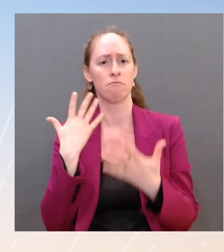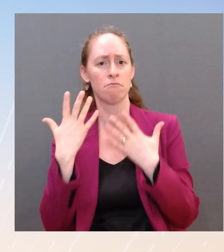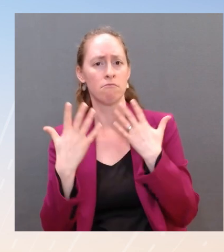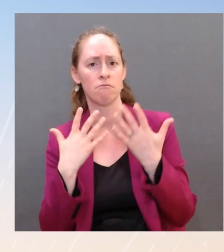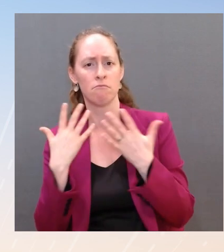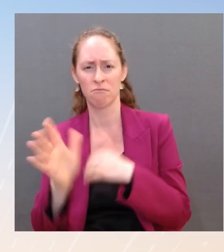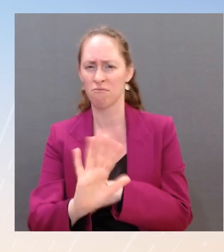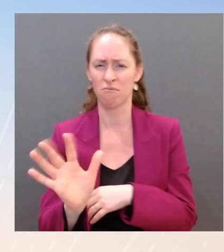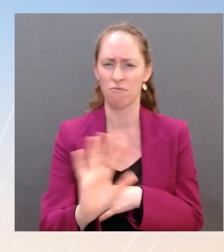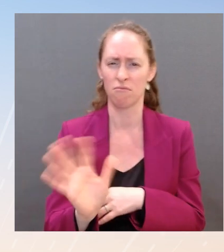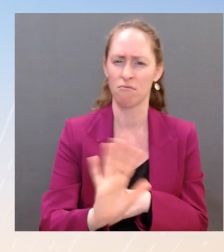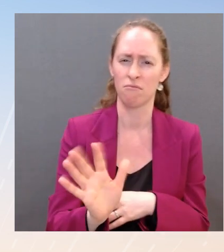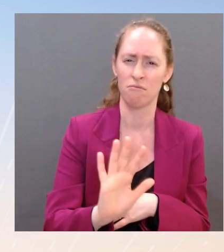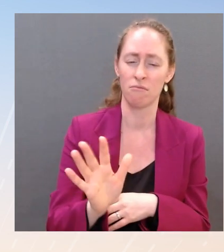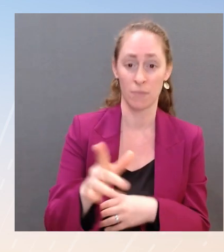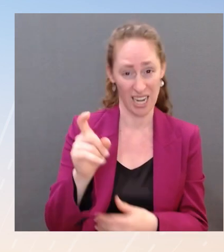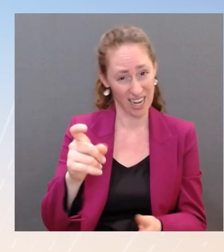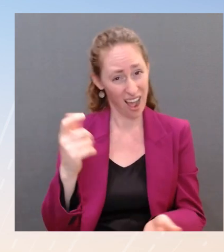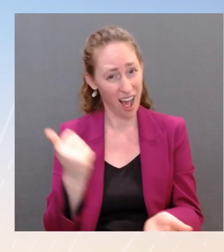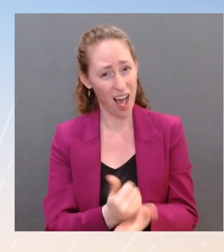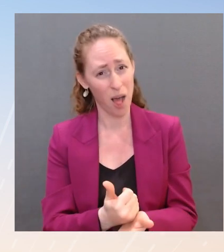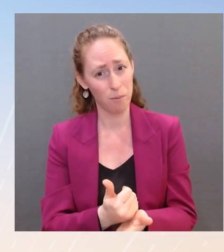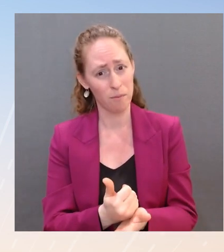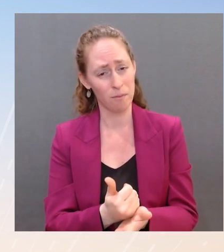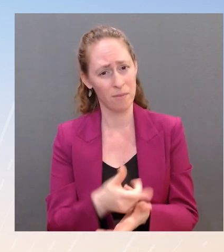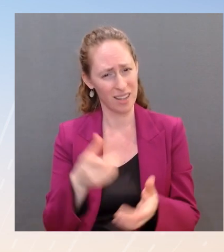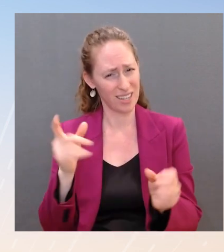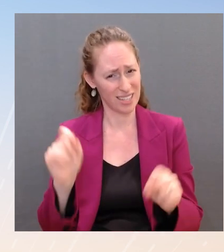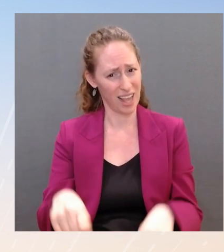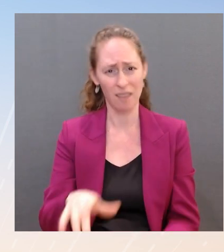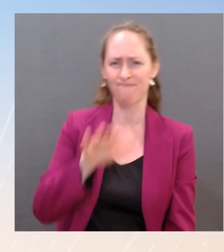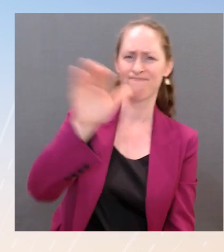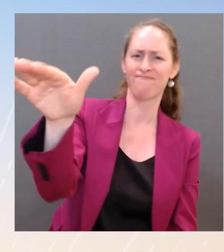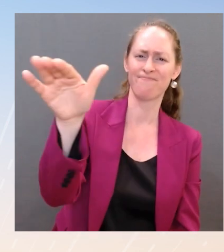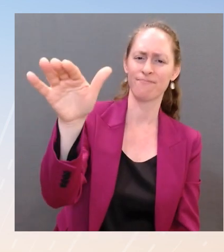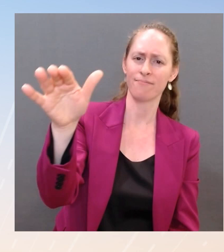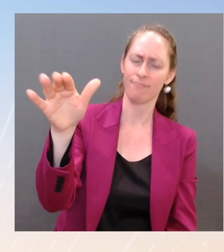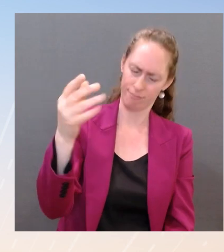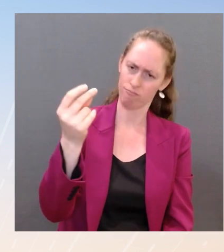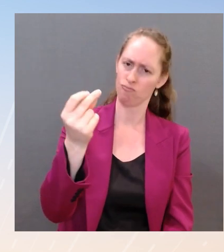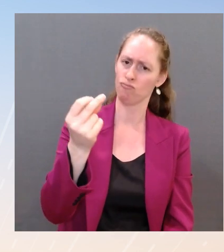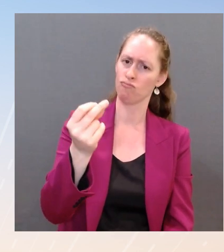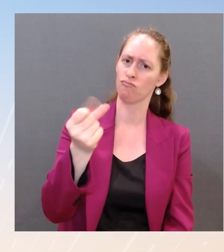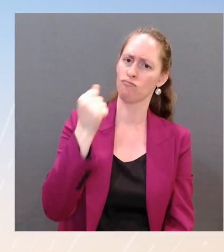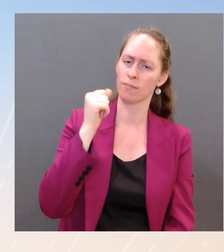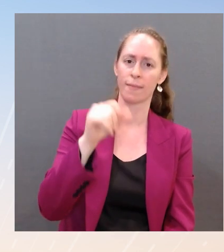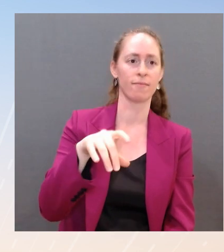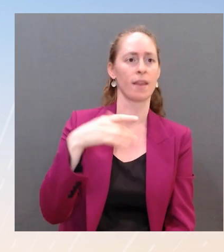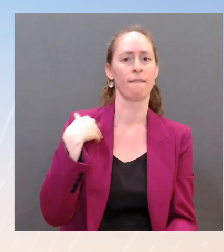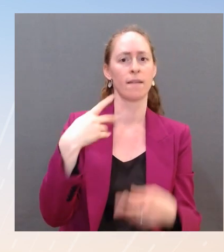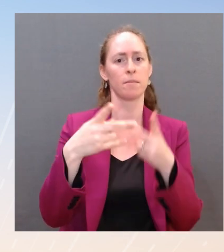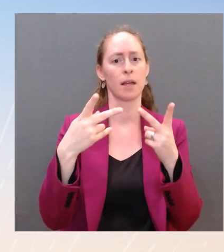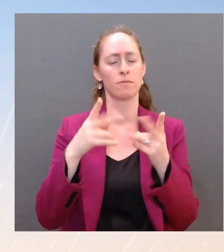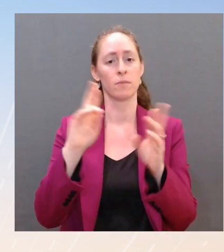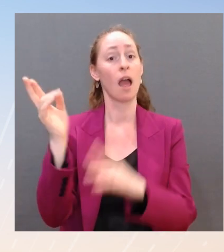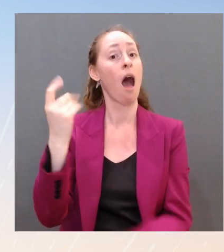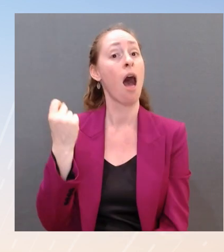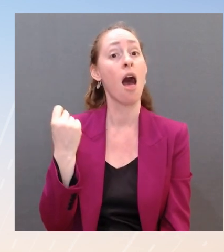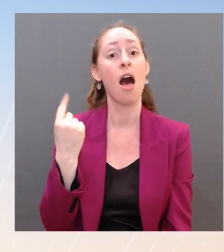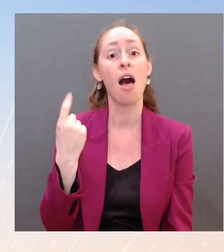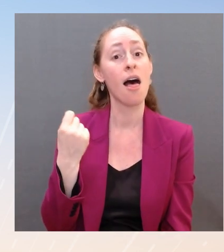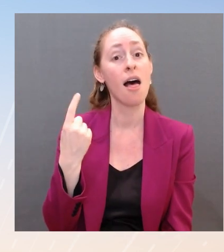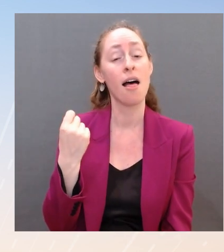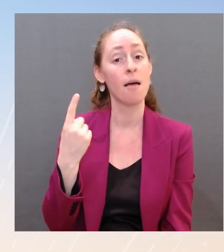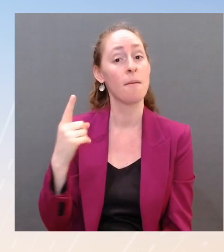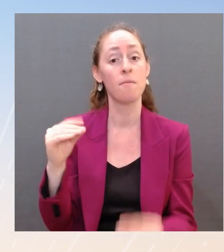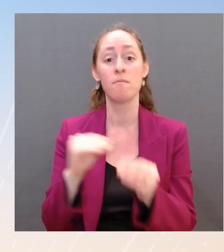it quickly. And we're also looking to do something bigger, which is to build a world where we all look out for one another.